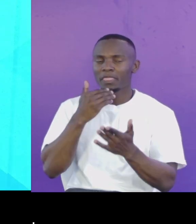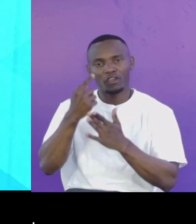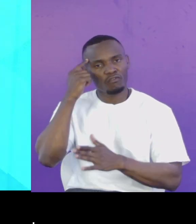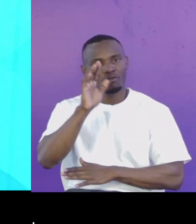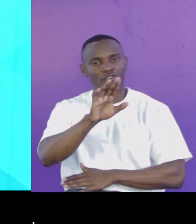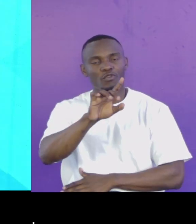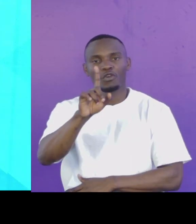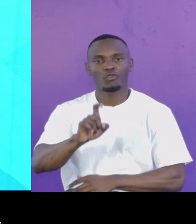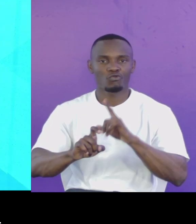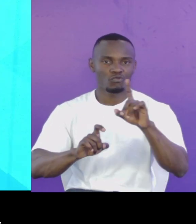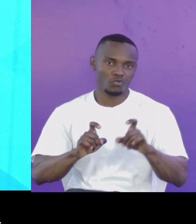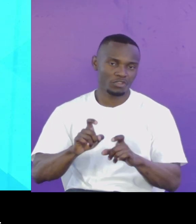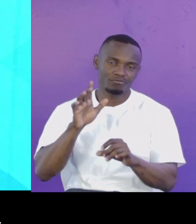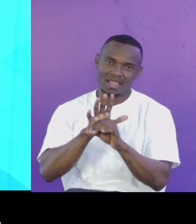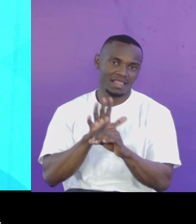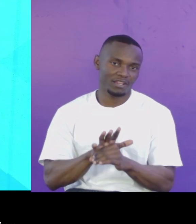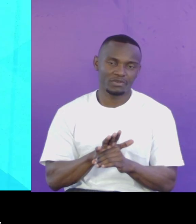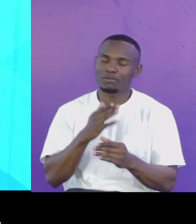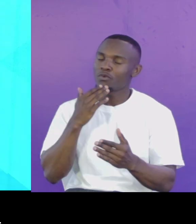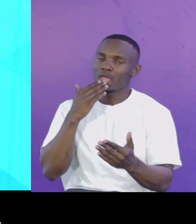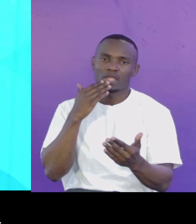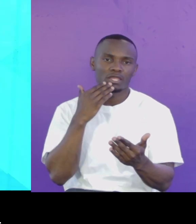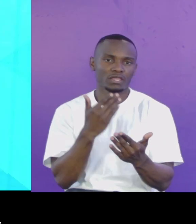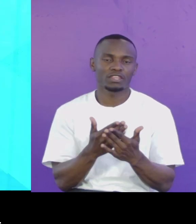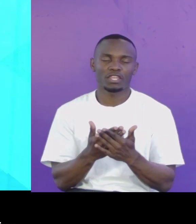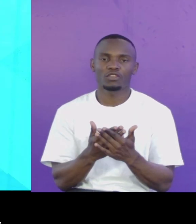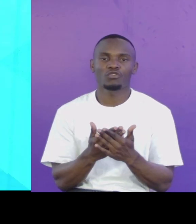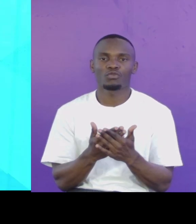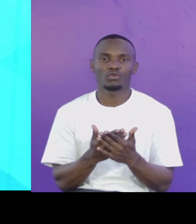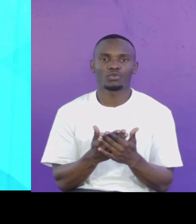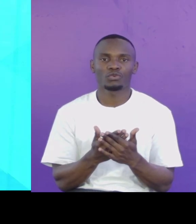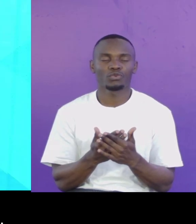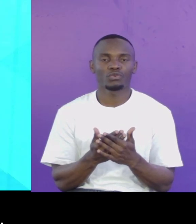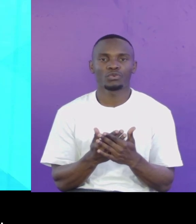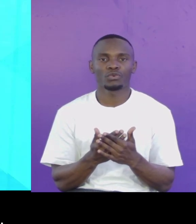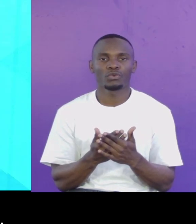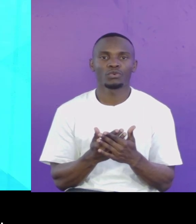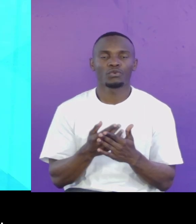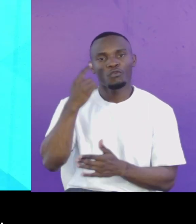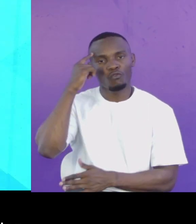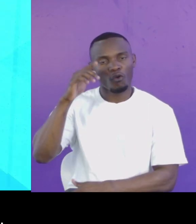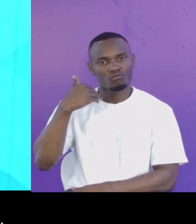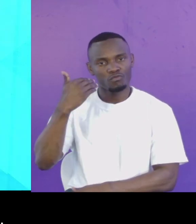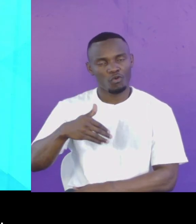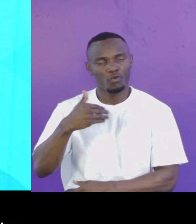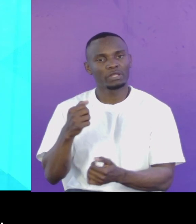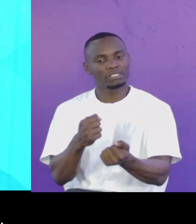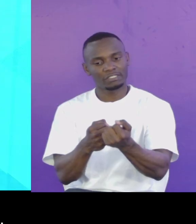questions, and we thank our viewers for always being with us,